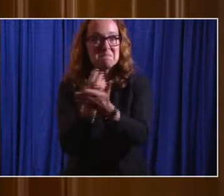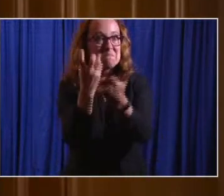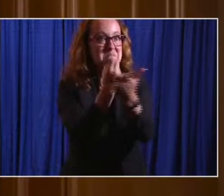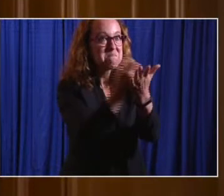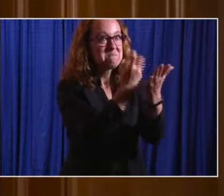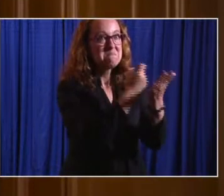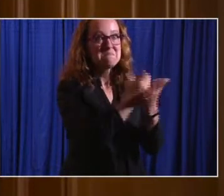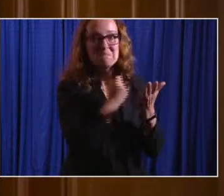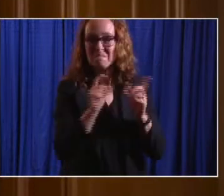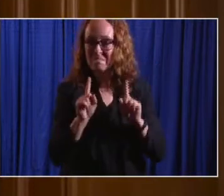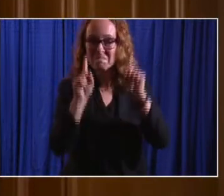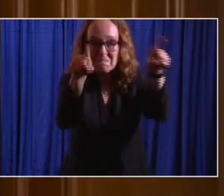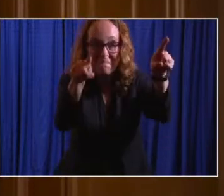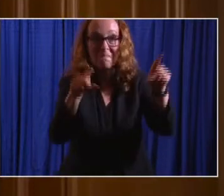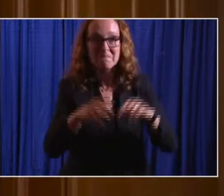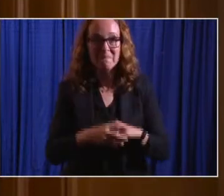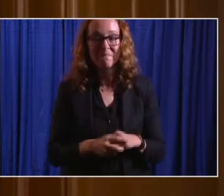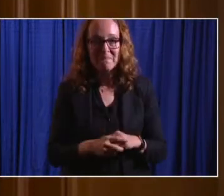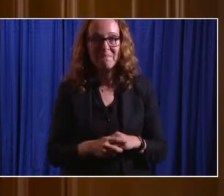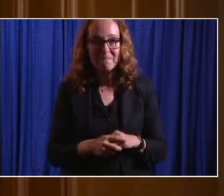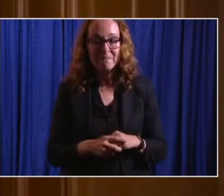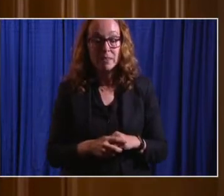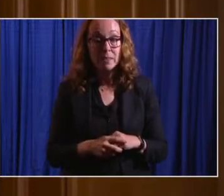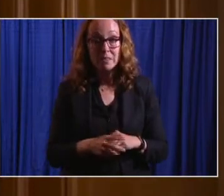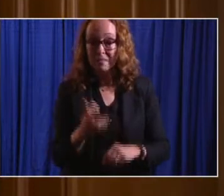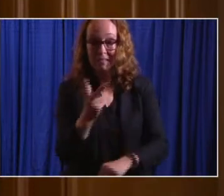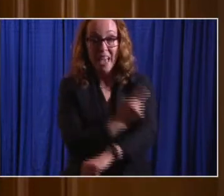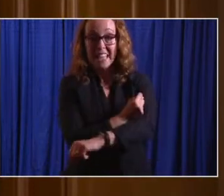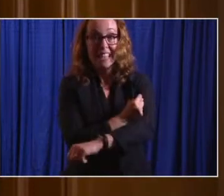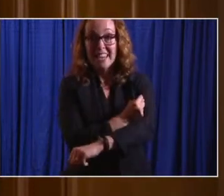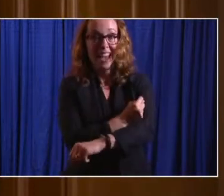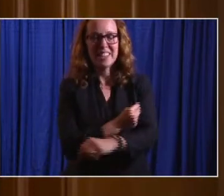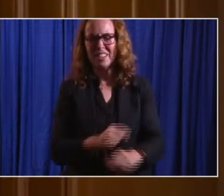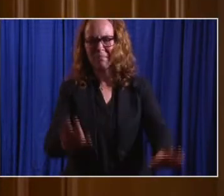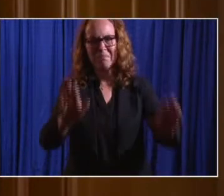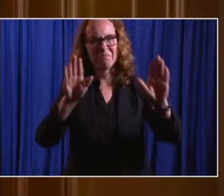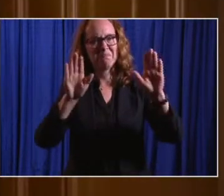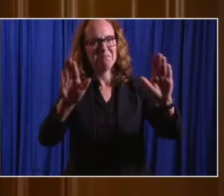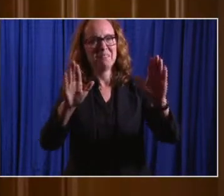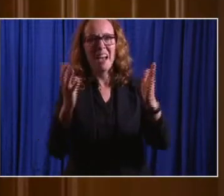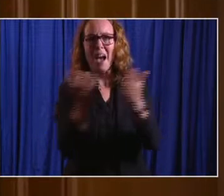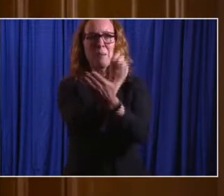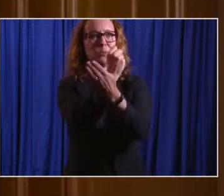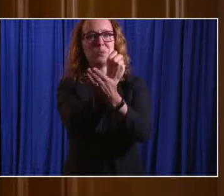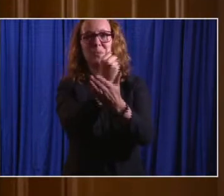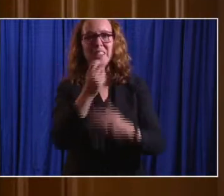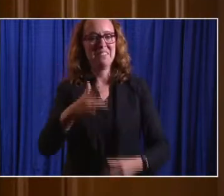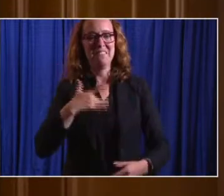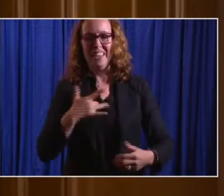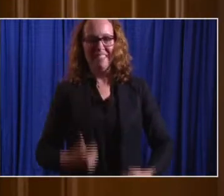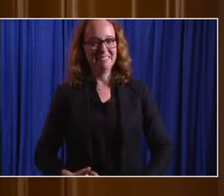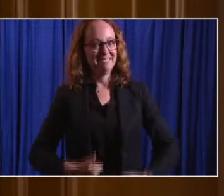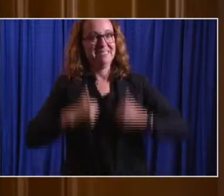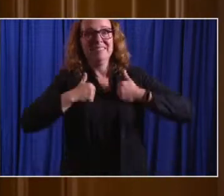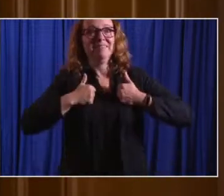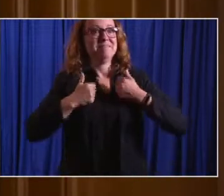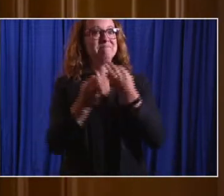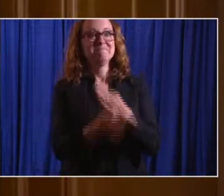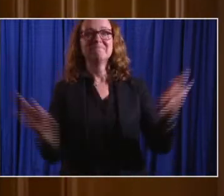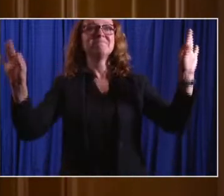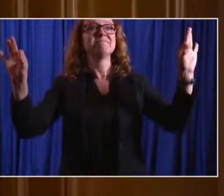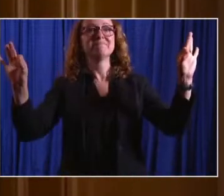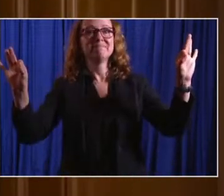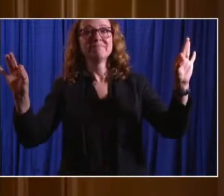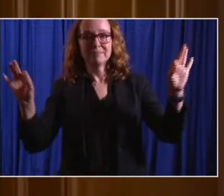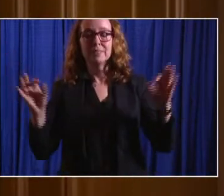there. And once you're vaccinated, you have great opportunity to live your life. And so we just continue to encourage